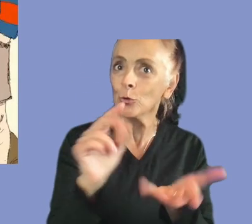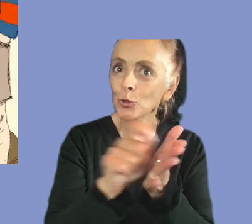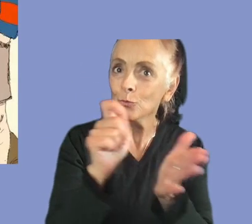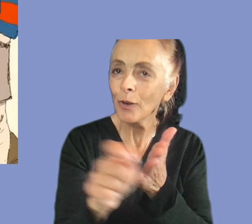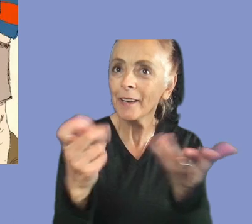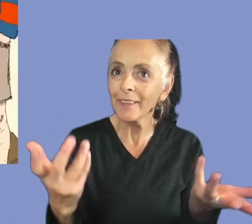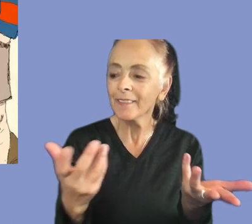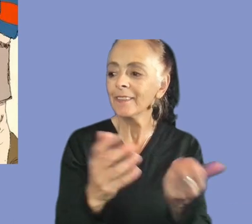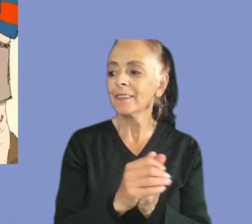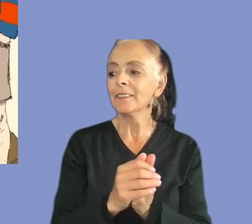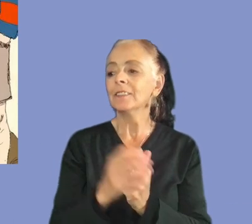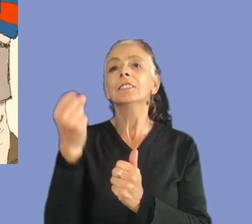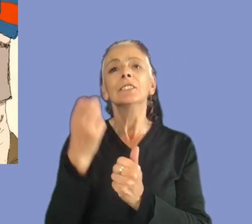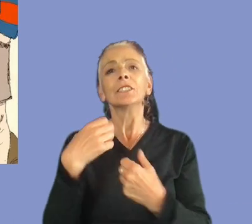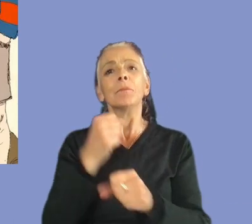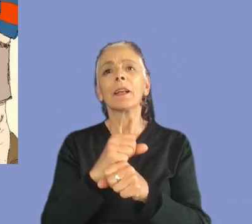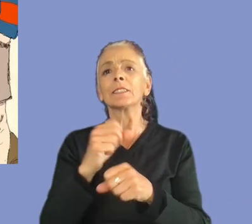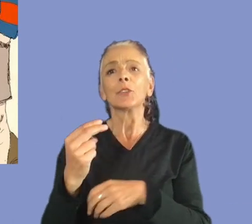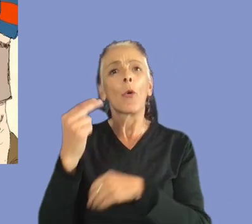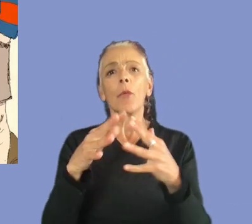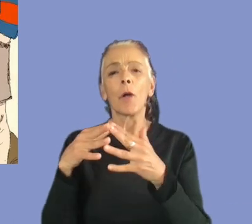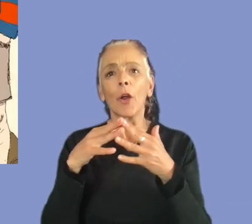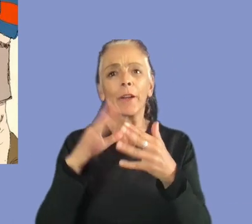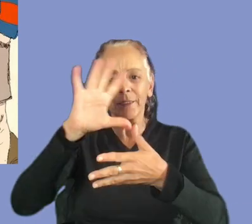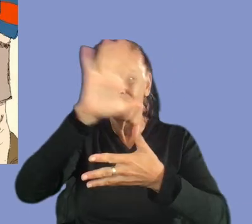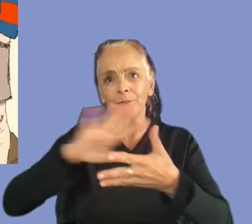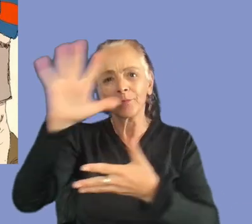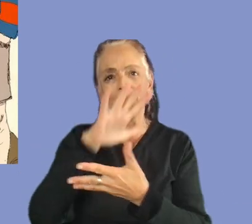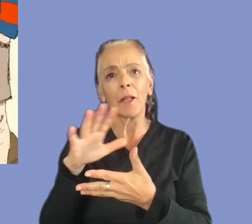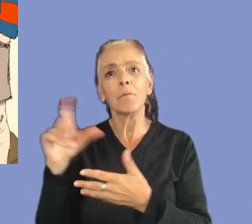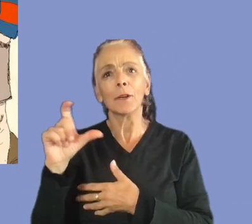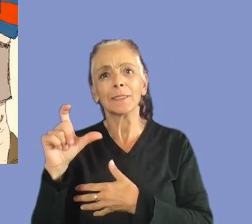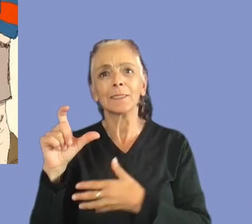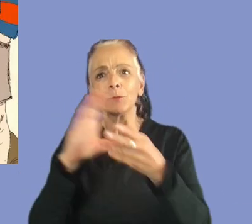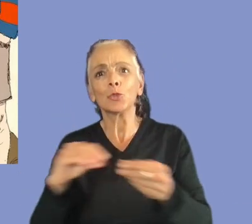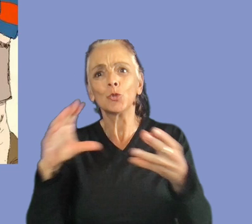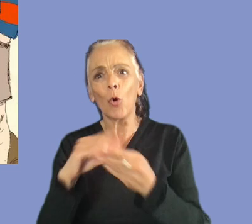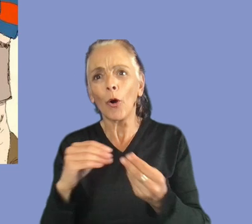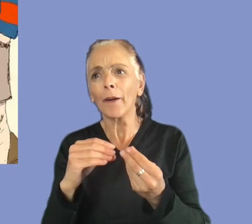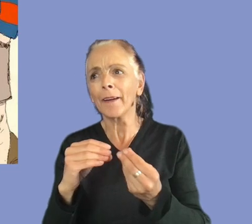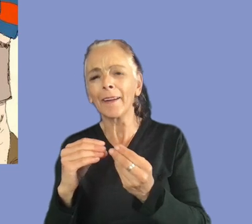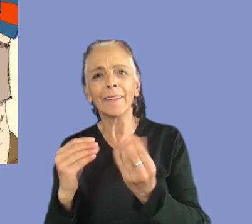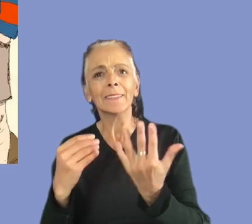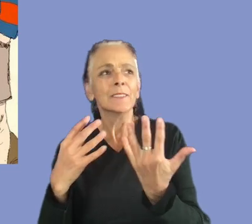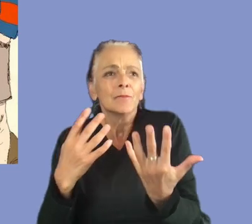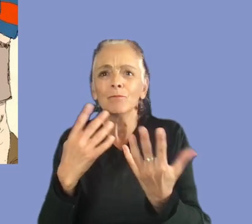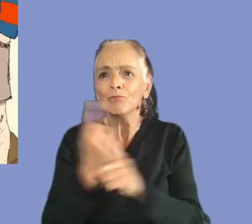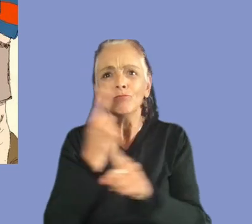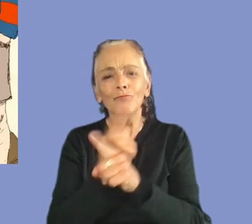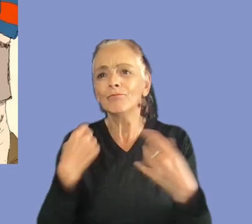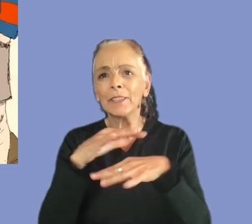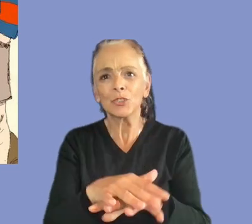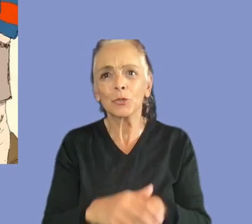Kamala normalizes the North American Muslim plight by bringing it into the mainstream, the clash of cultures and values and